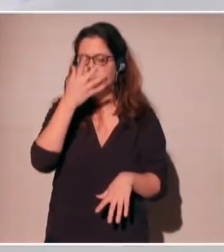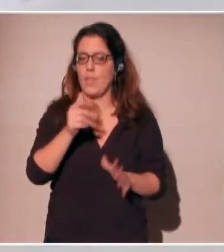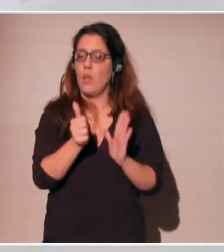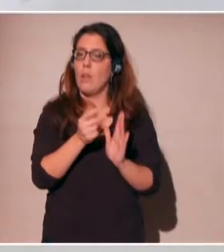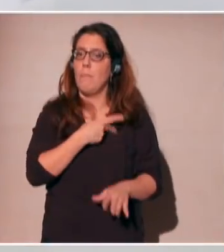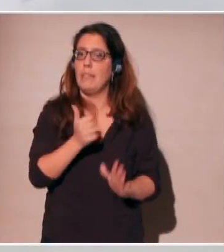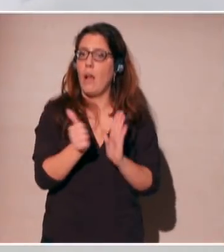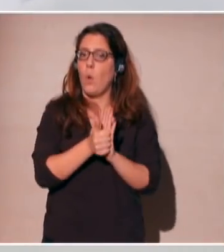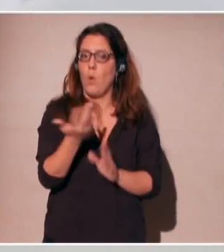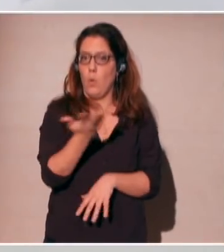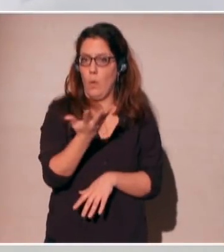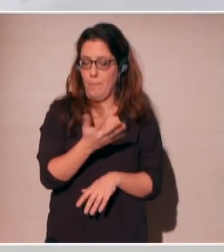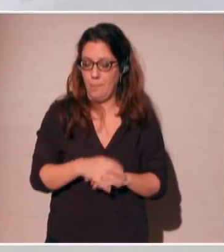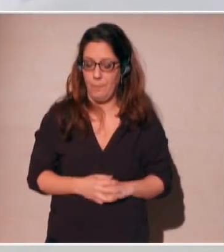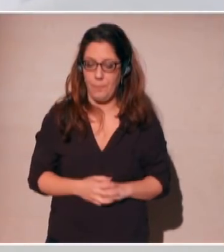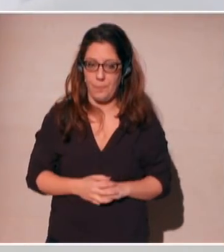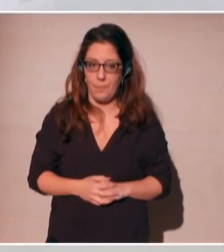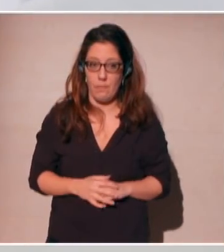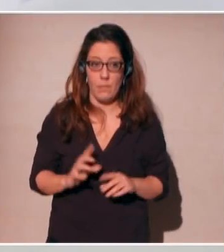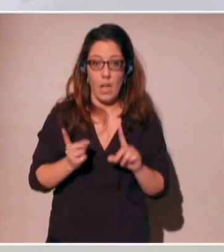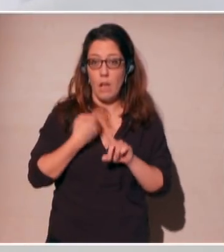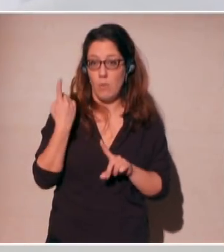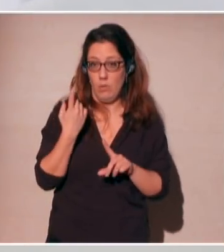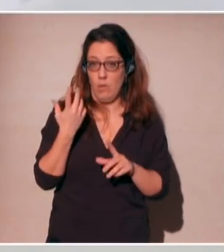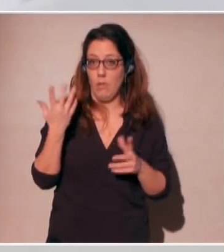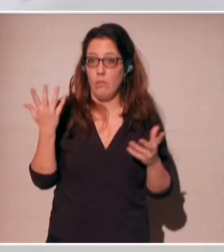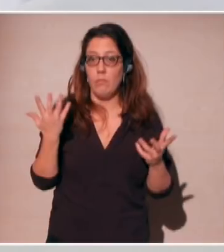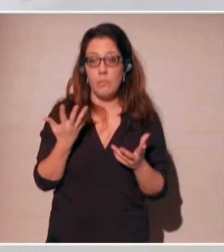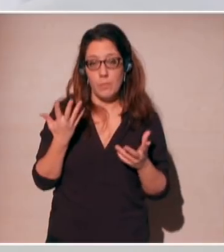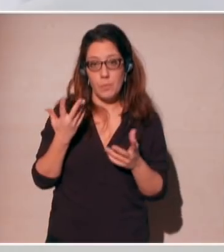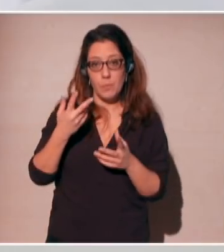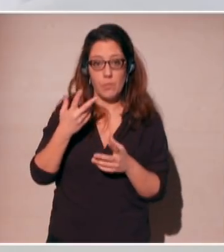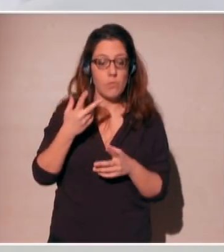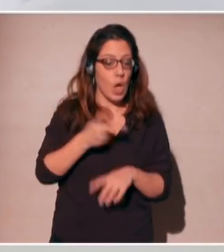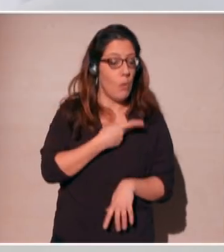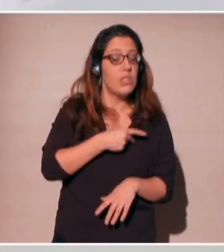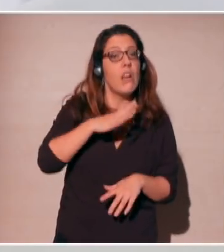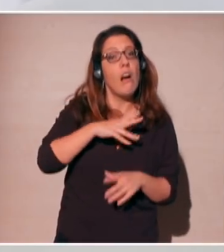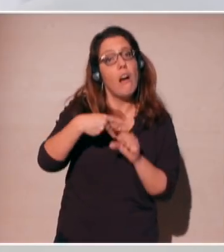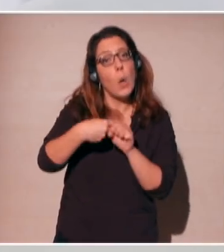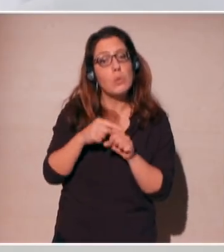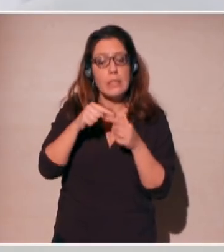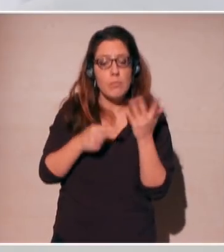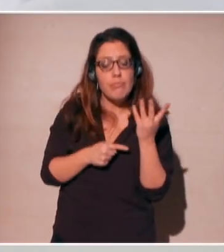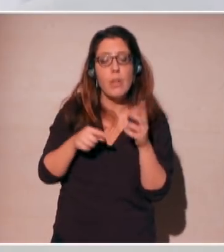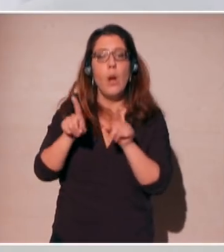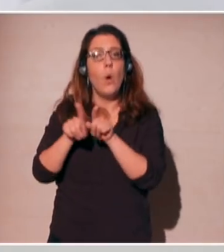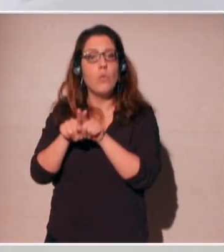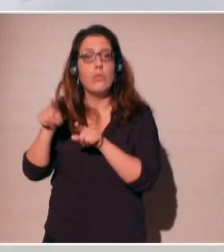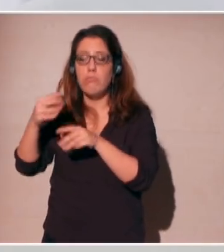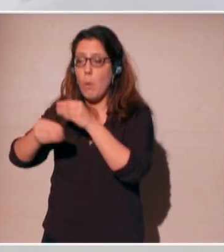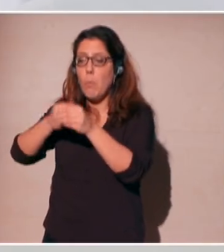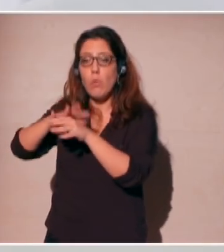tools that a physician has in his toolbox, and even in an era where computers will move from